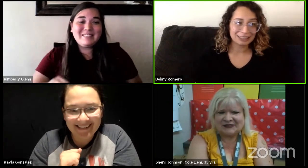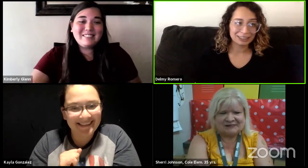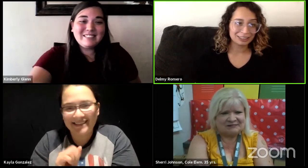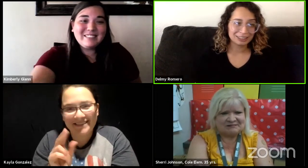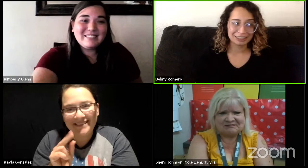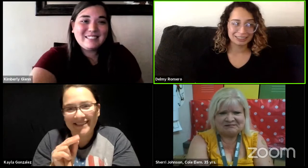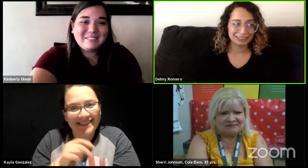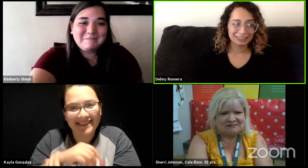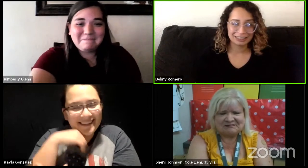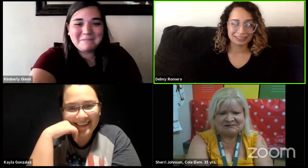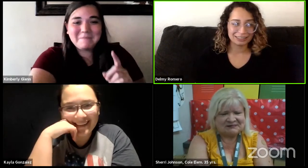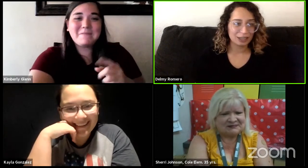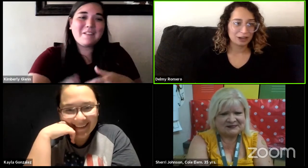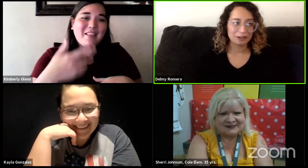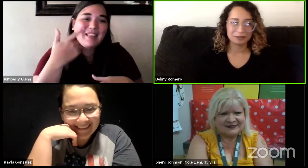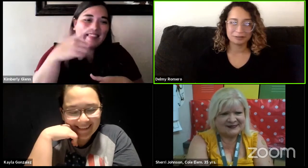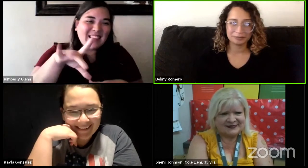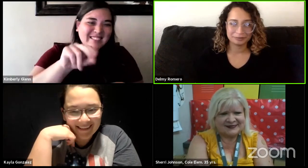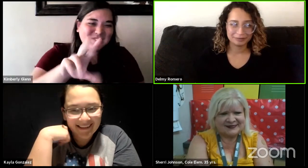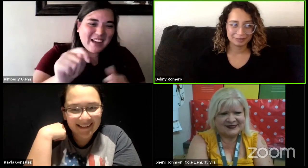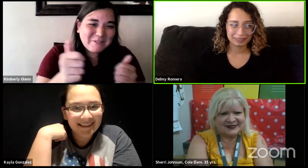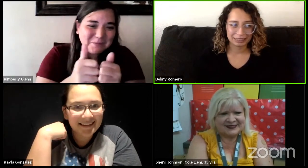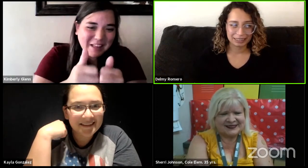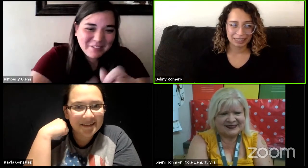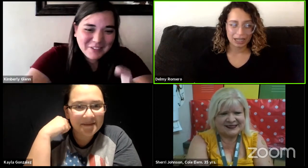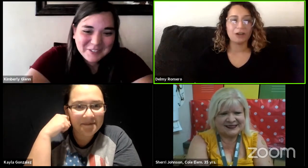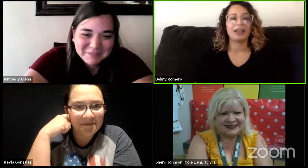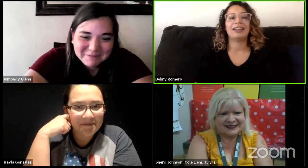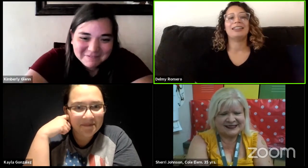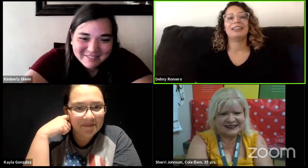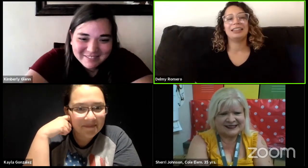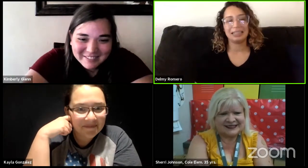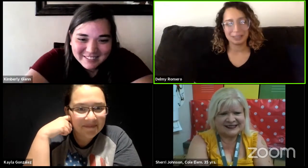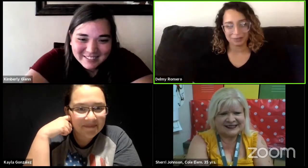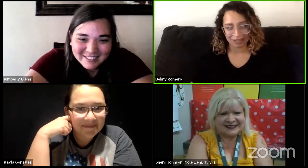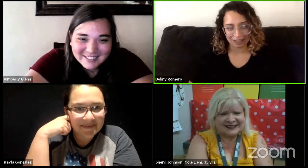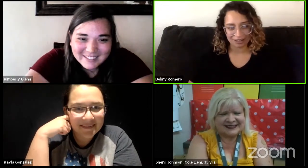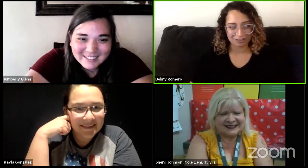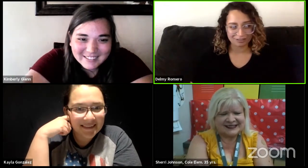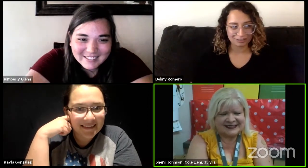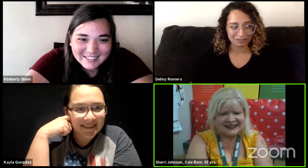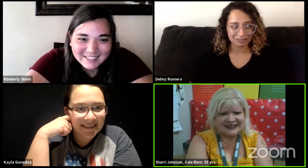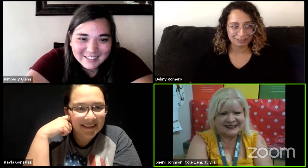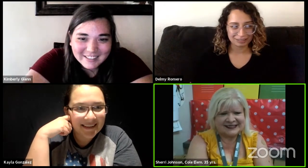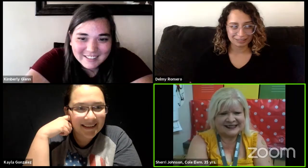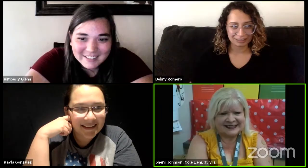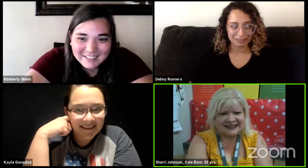No answers? No. Okay, let's find out.